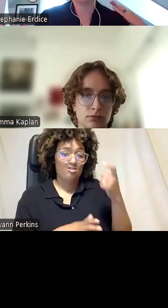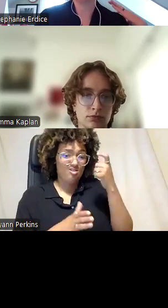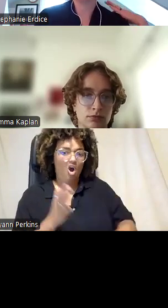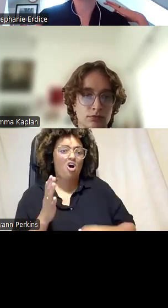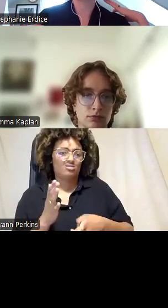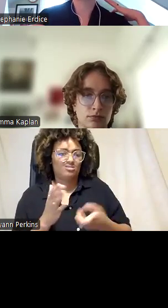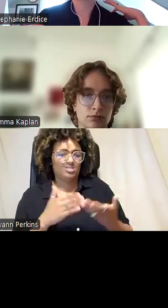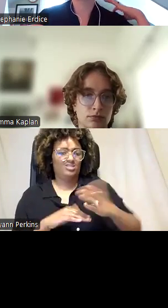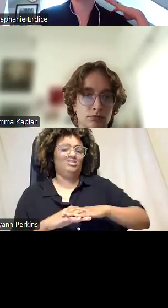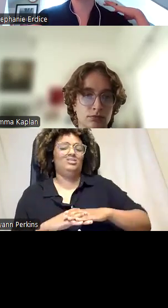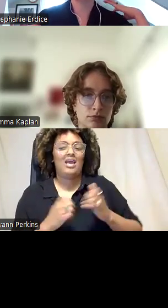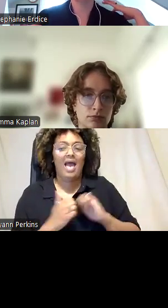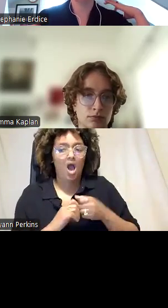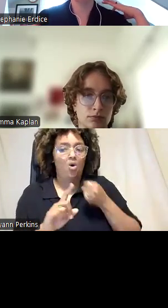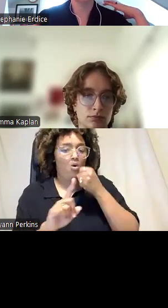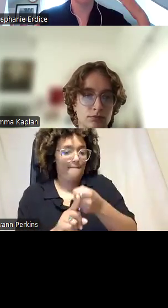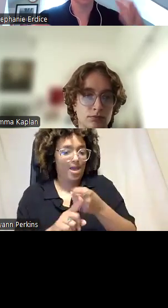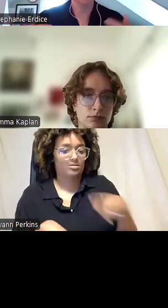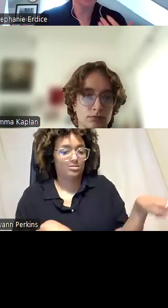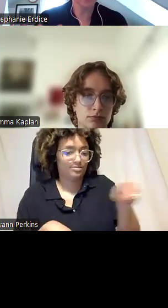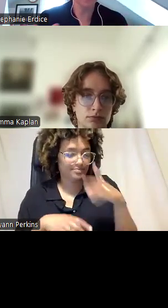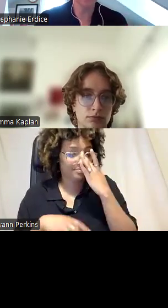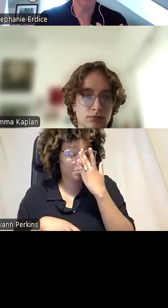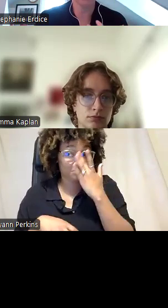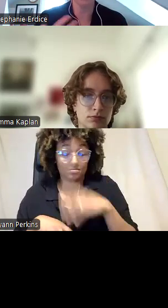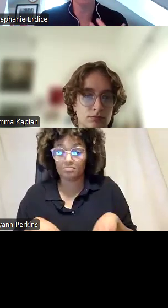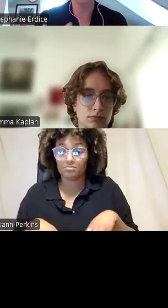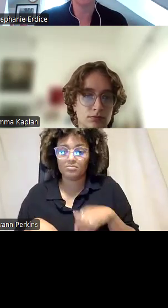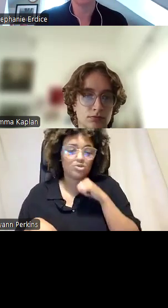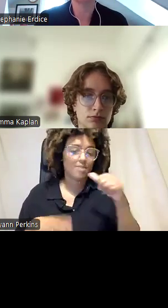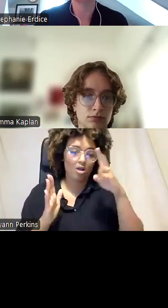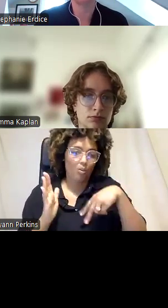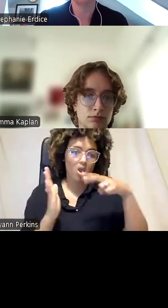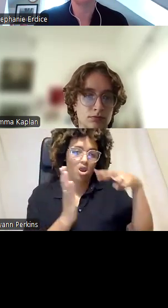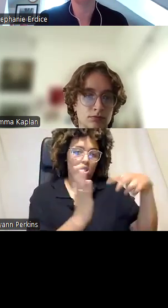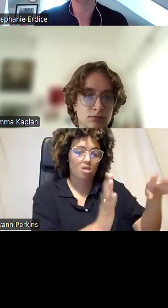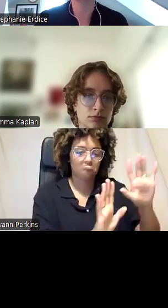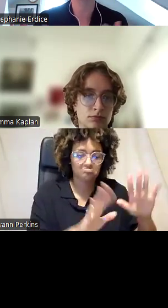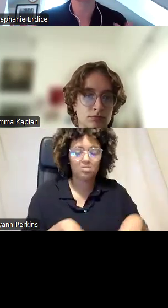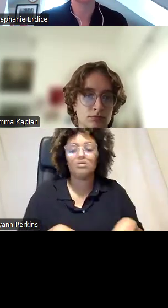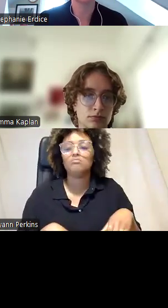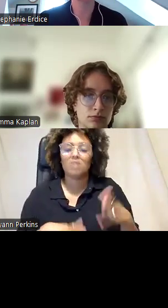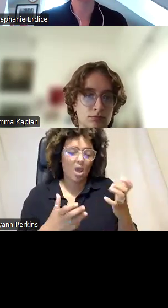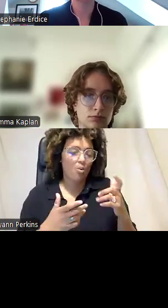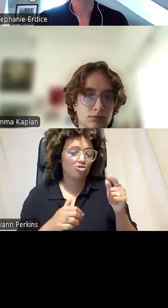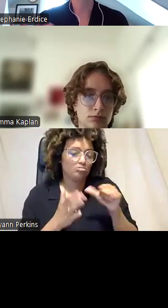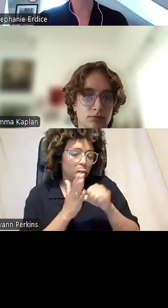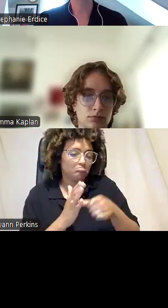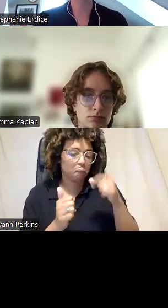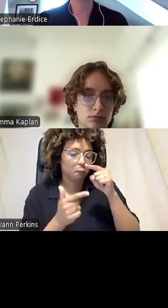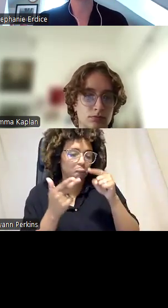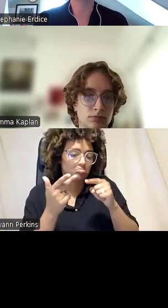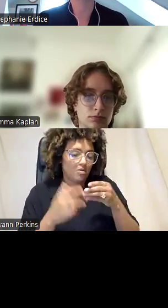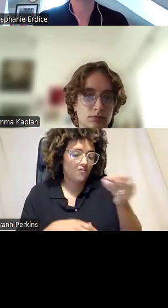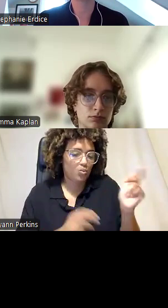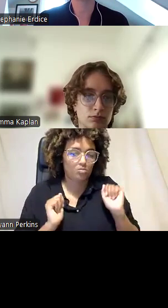all the things on this cost of surviving sexual assault chart, but I do want to point out some of these categories. So